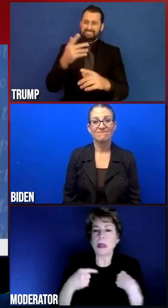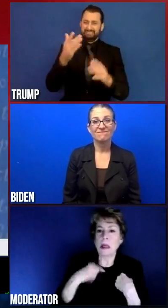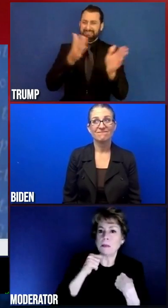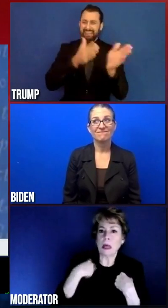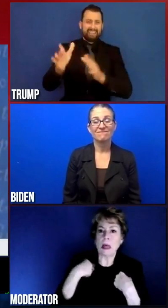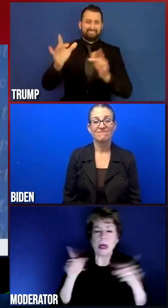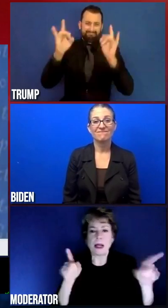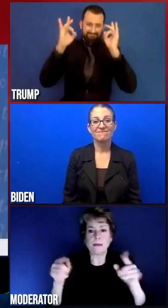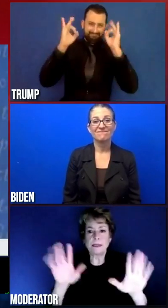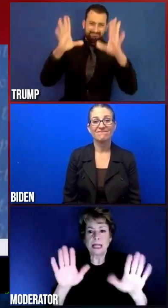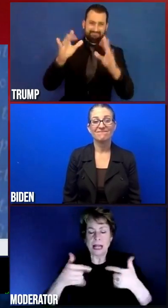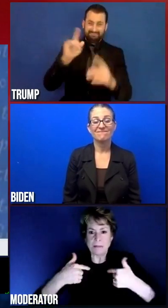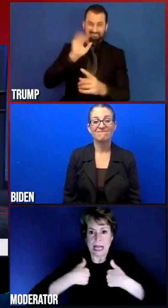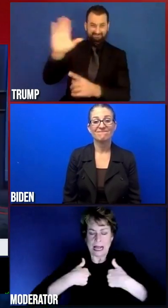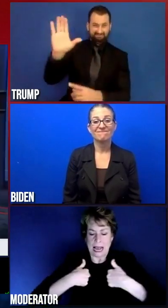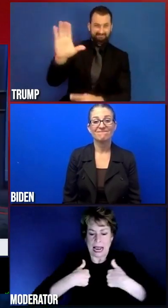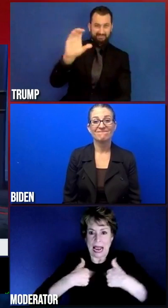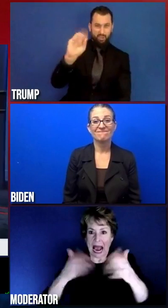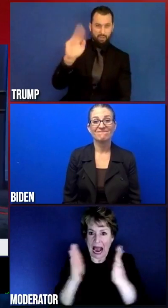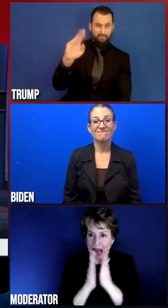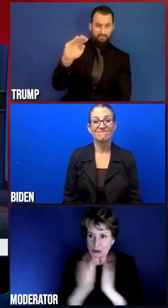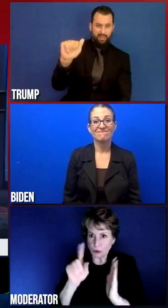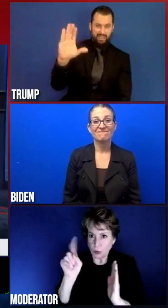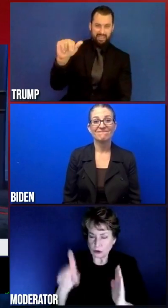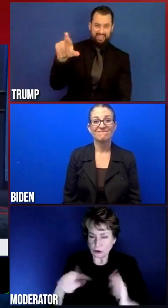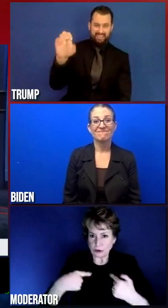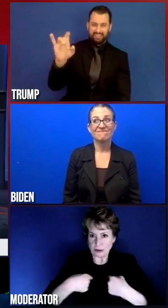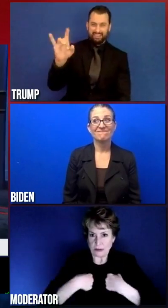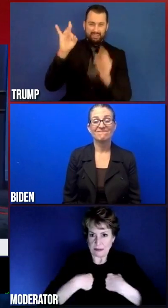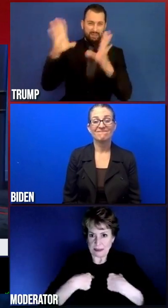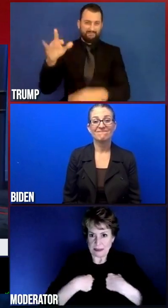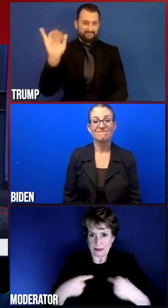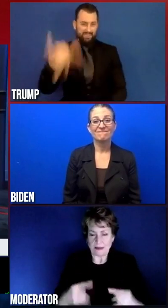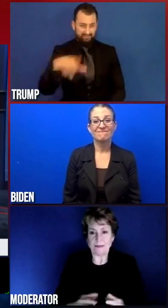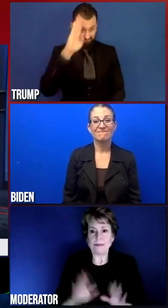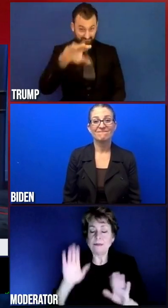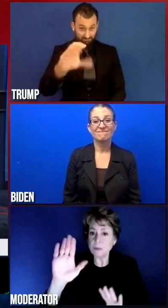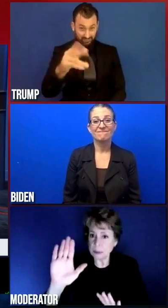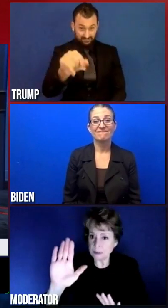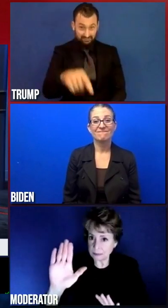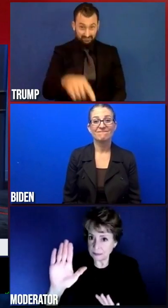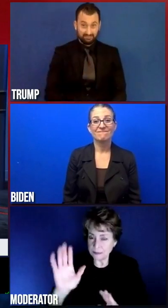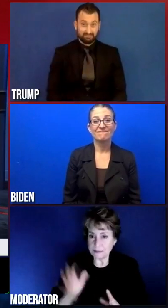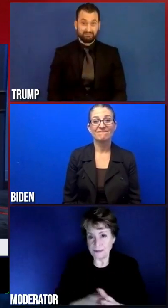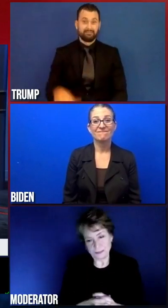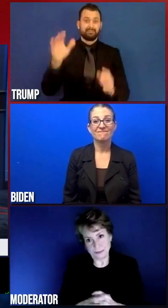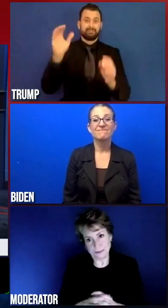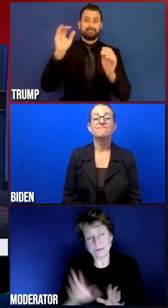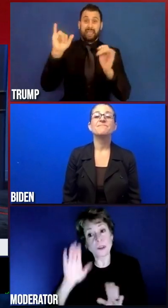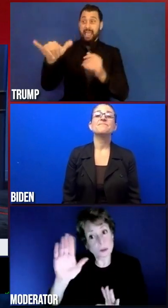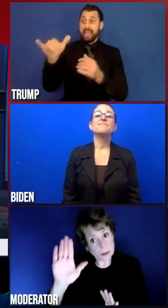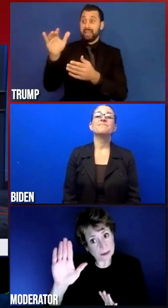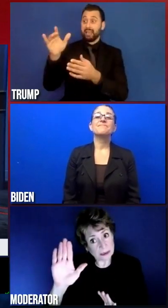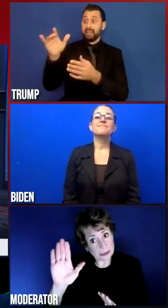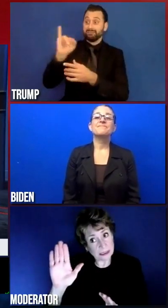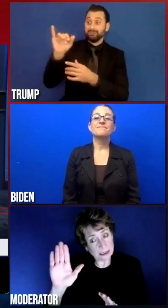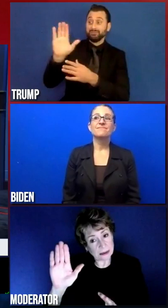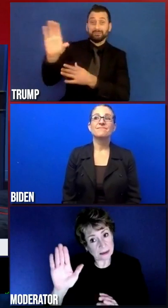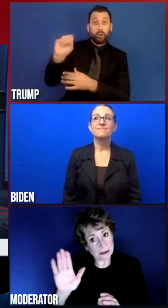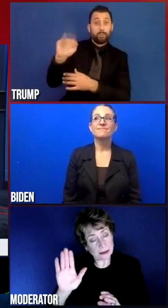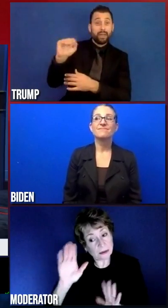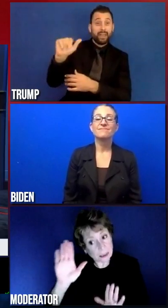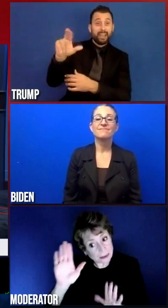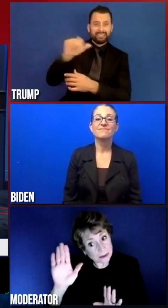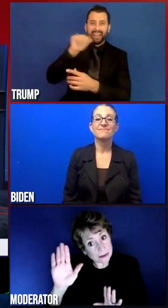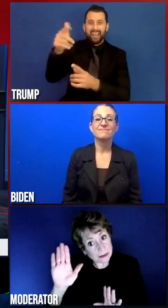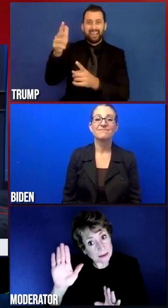The individual mandate was the most unpopular aspect of Mr. Obamacare. I President, got rid of it. I'd like and you we to, will protect Mr. people President, with I'm the pre-existing moderator of this conditions.